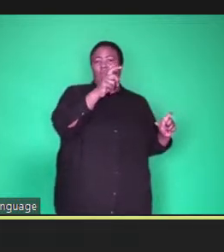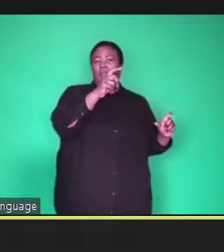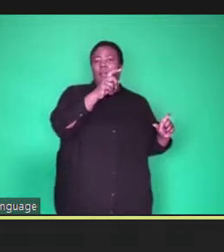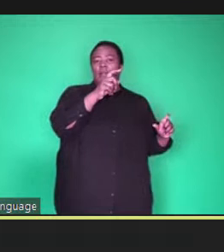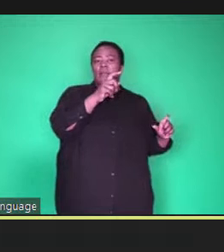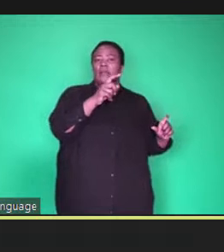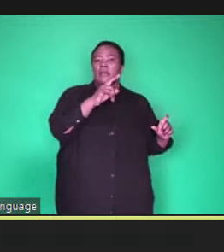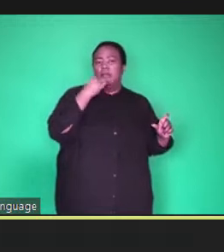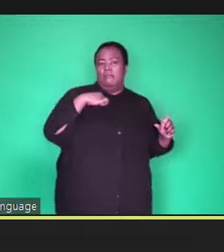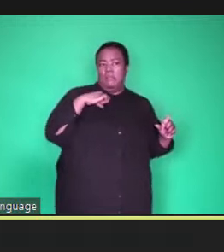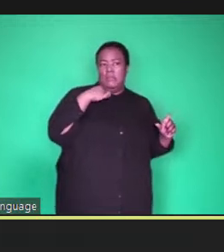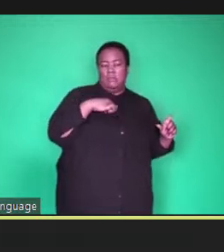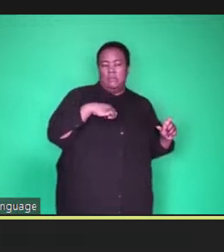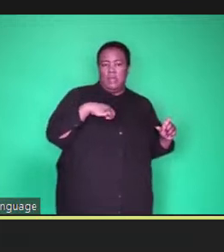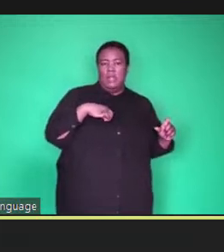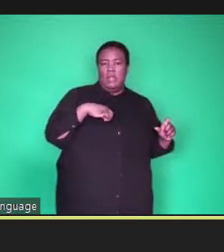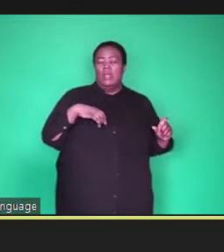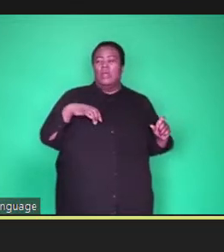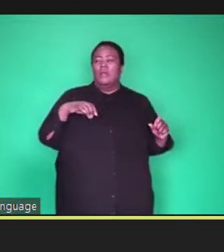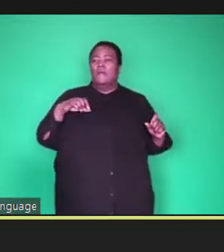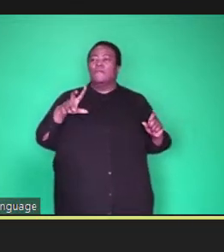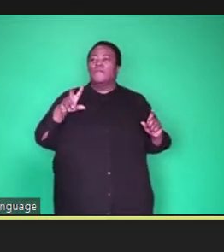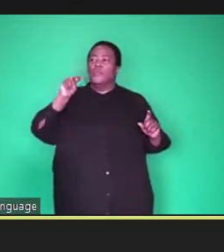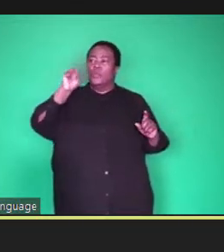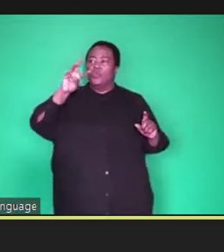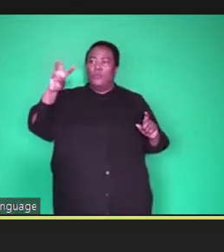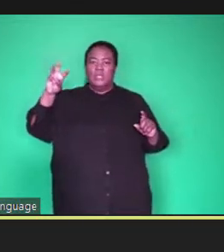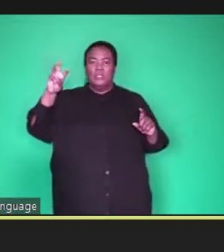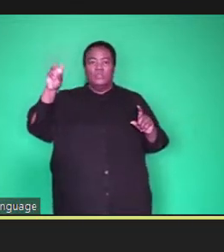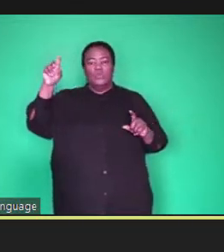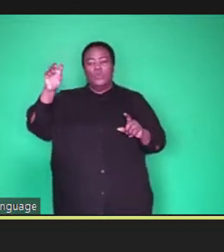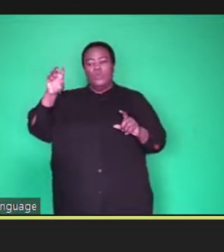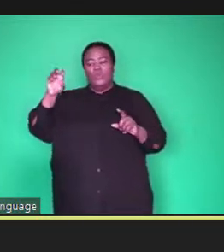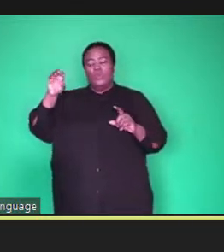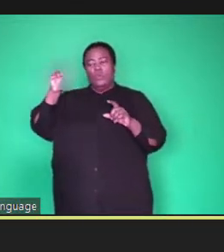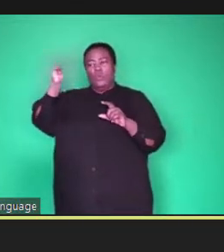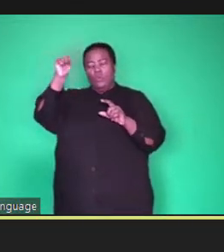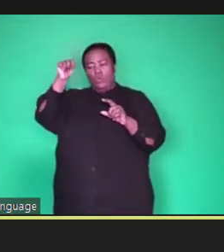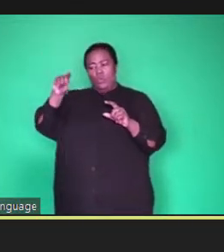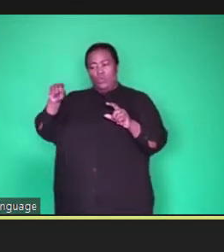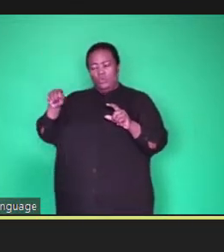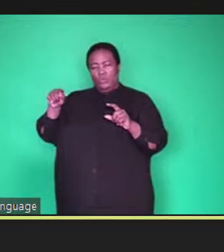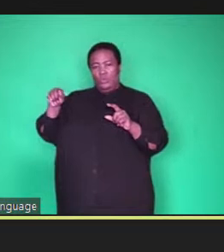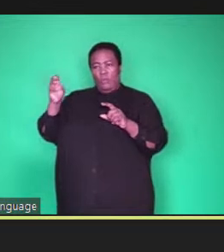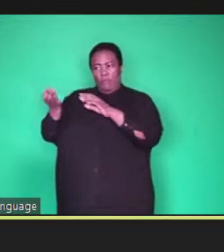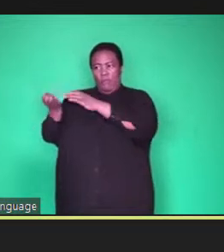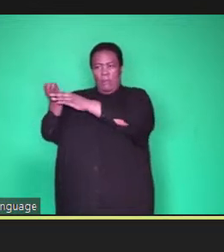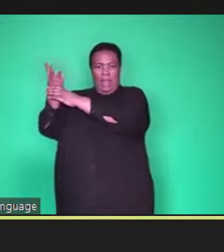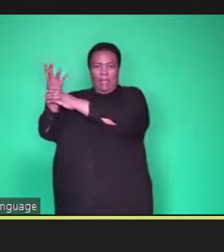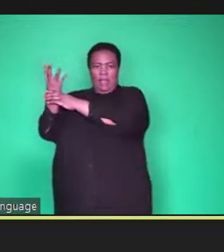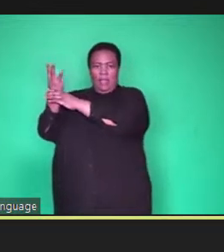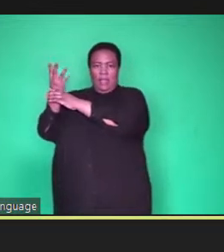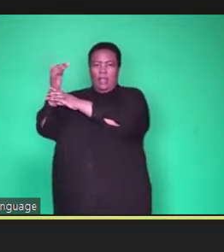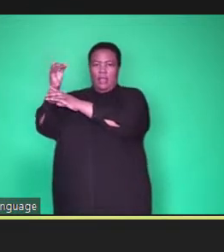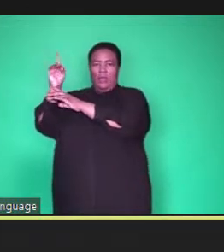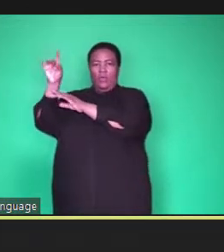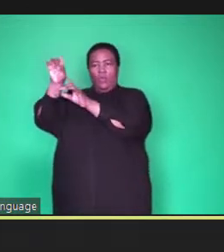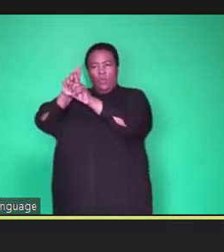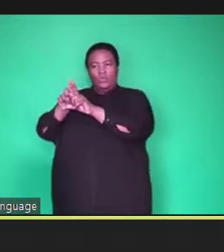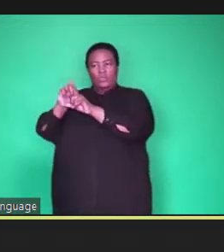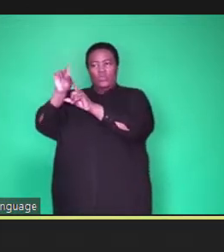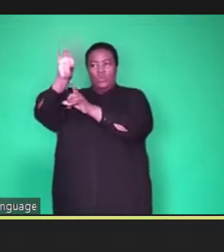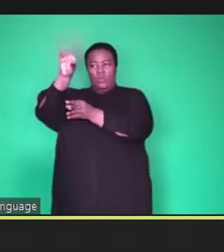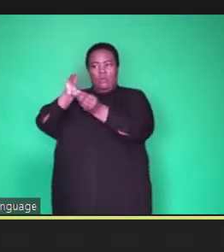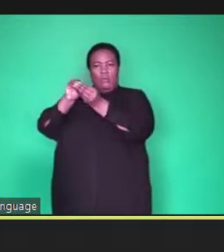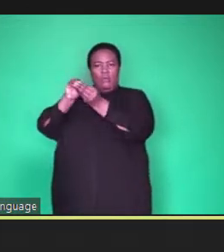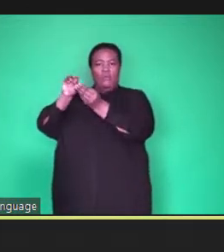three, Northwest, Eastern, and Mpumalanga, all links with Gauteng, all fairly similar in terms of the size of the stream, slightly